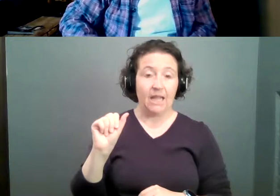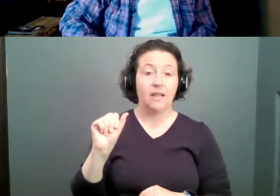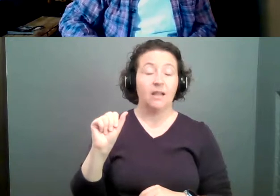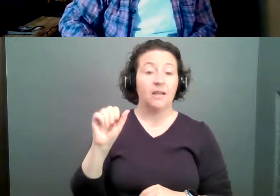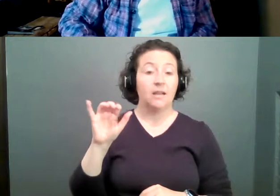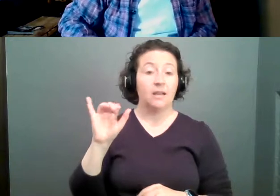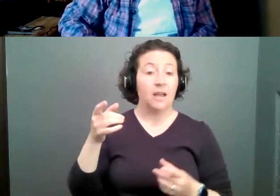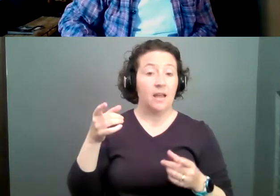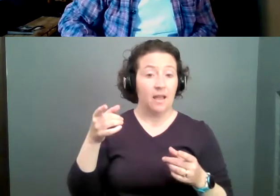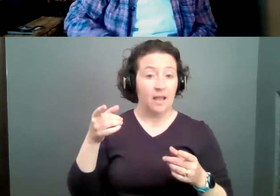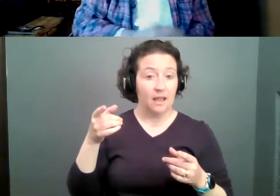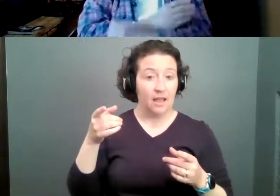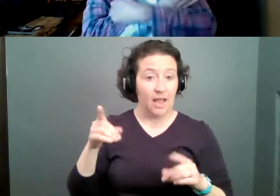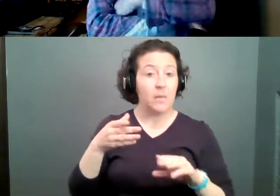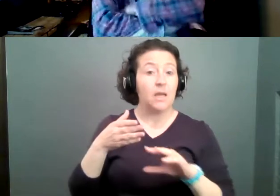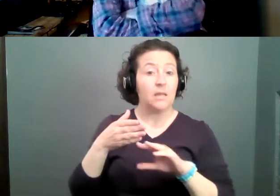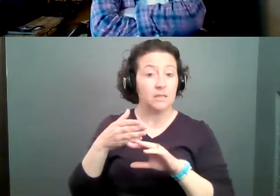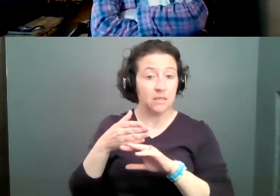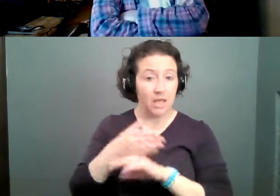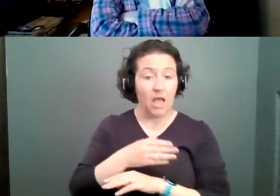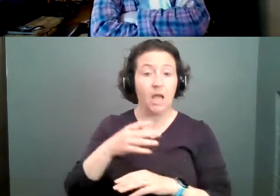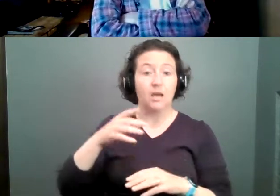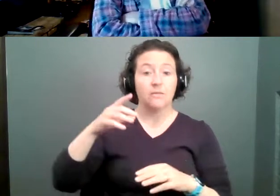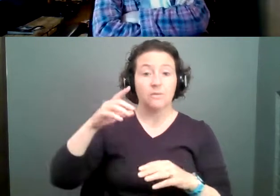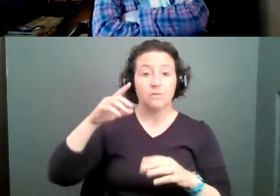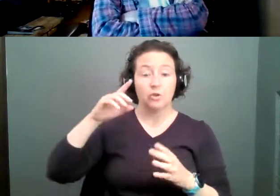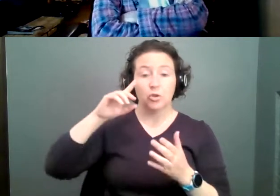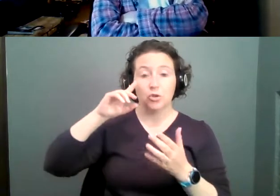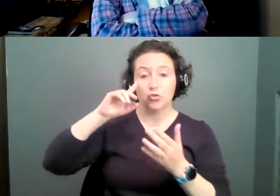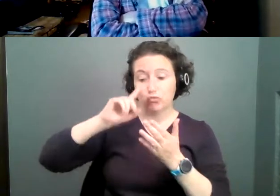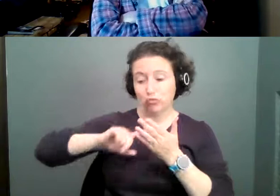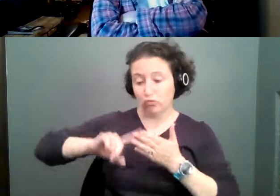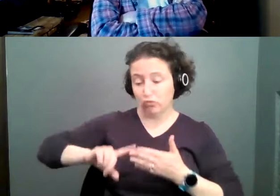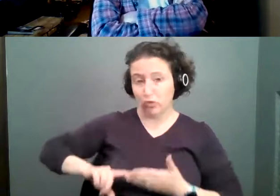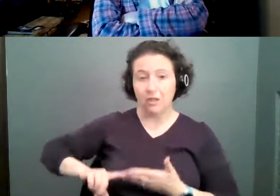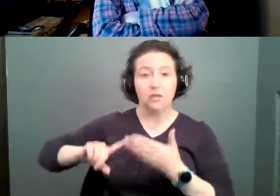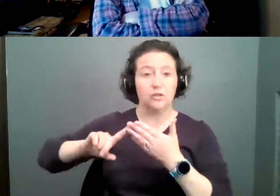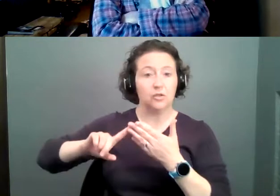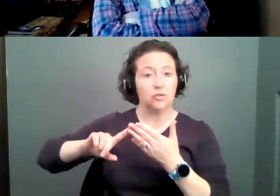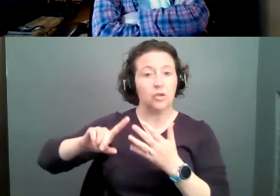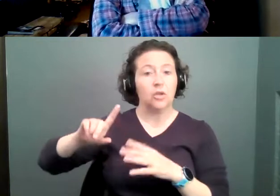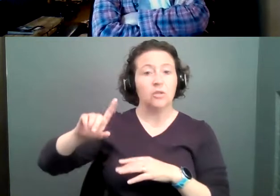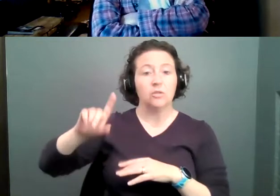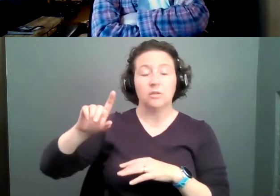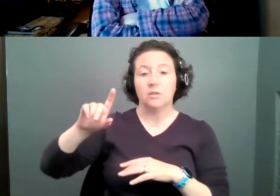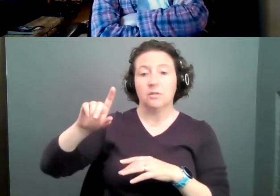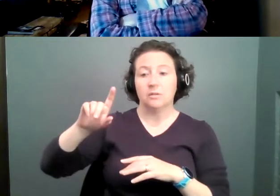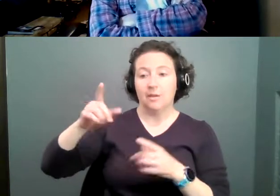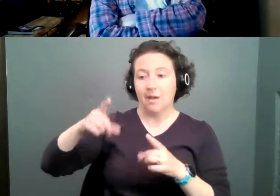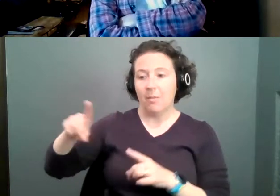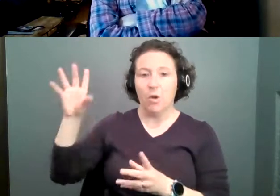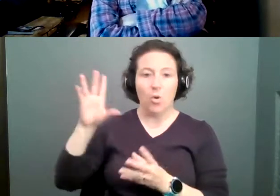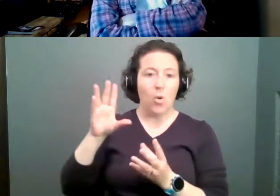following review of the results of a blinded placebo-controlled randomized trial that included more than